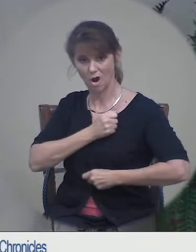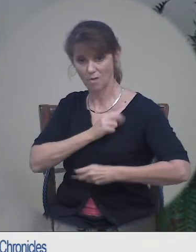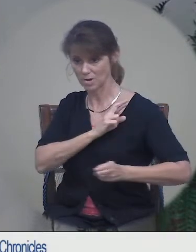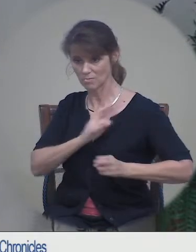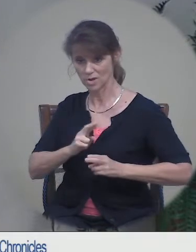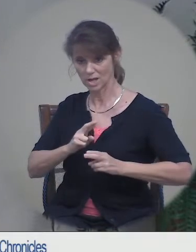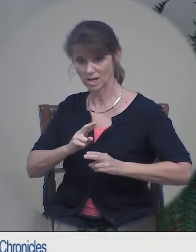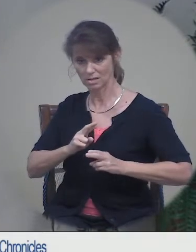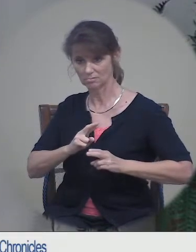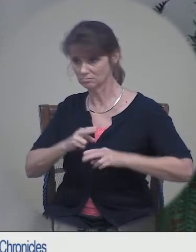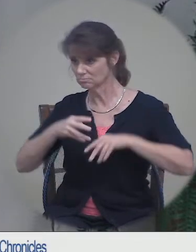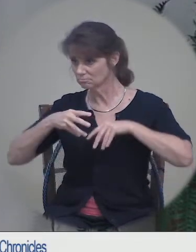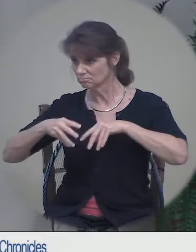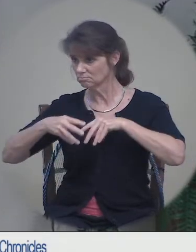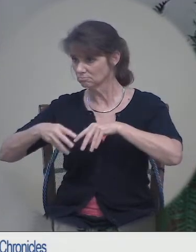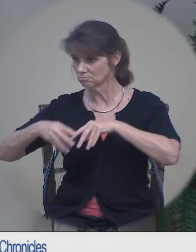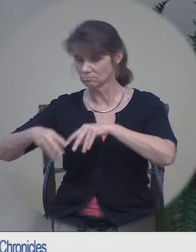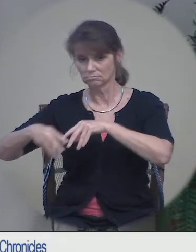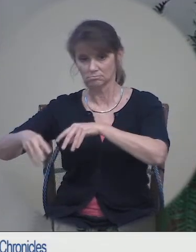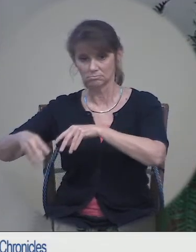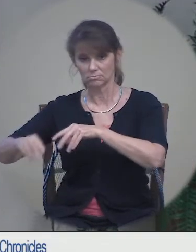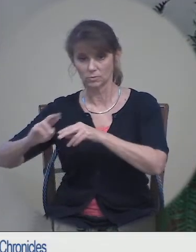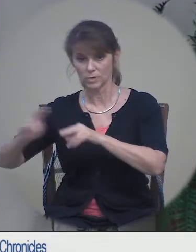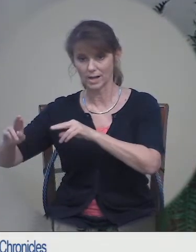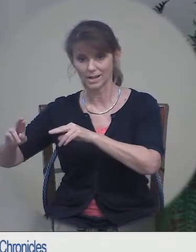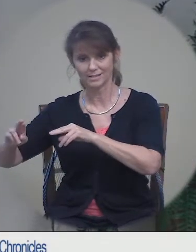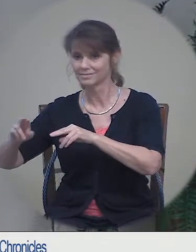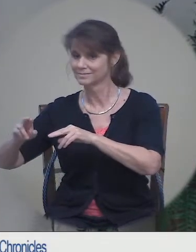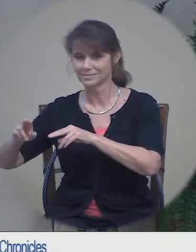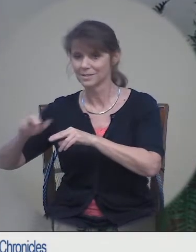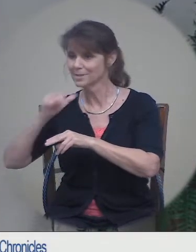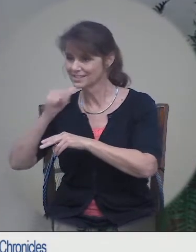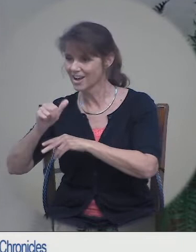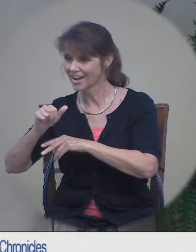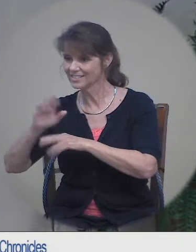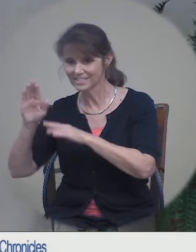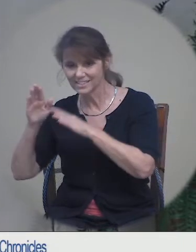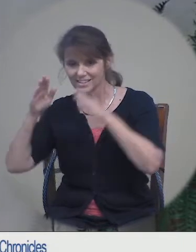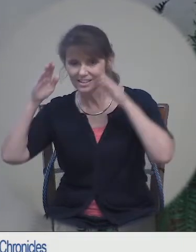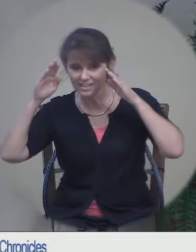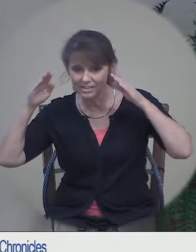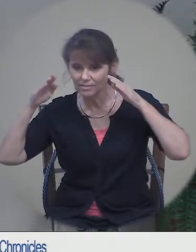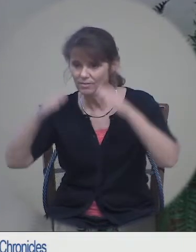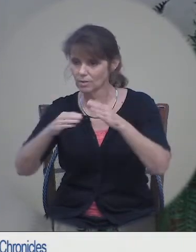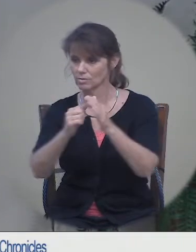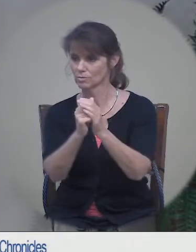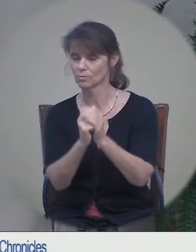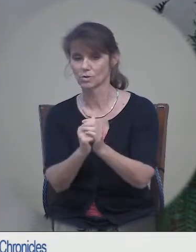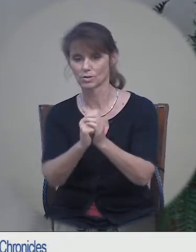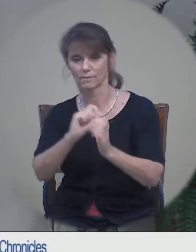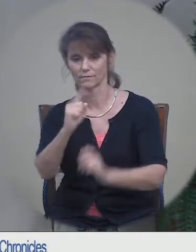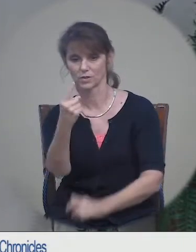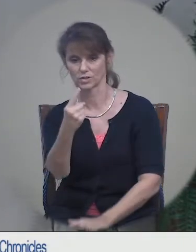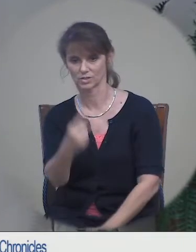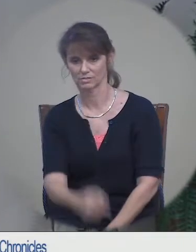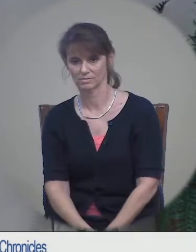with dire consequences for Judah. But instead, he and the people first look up to